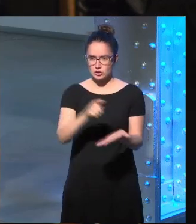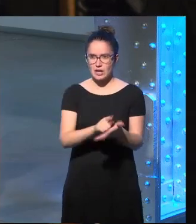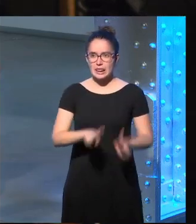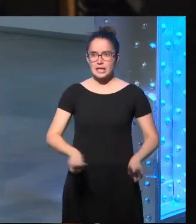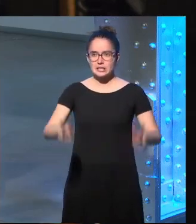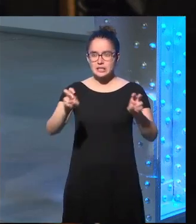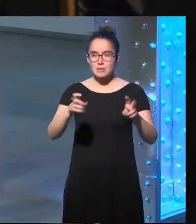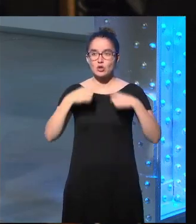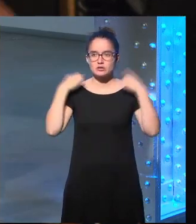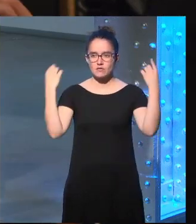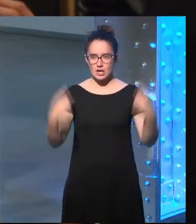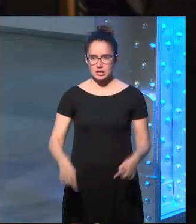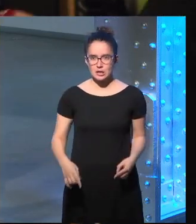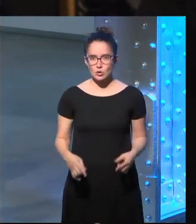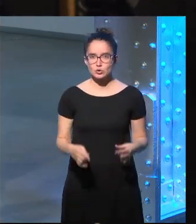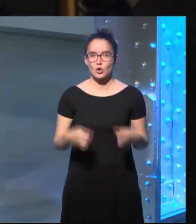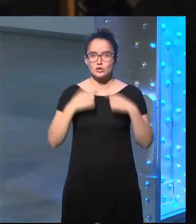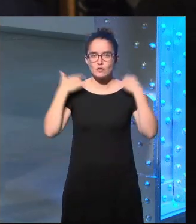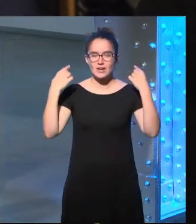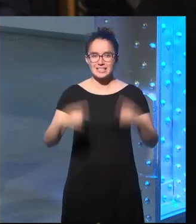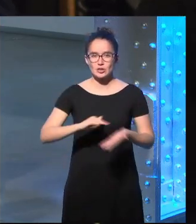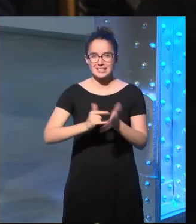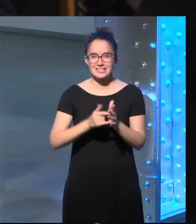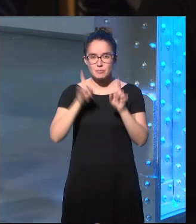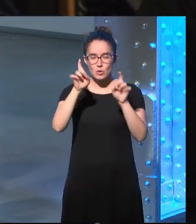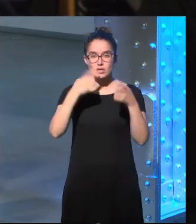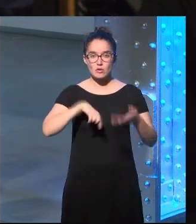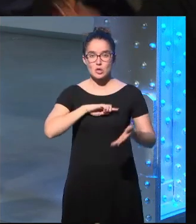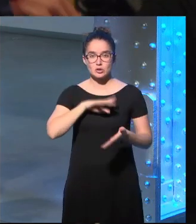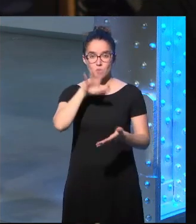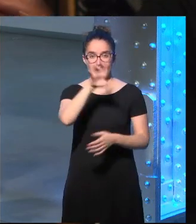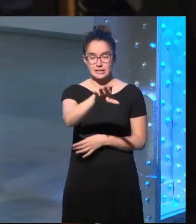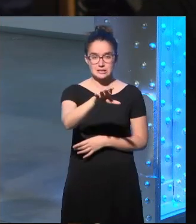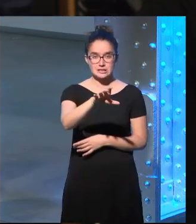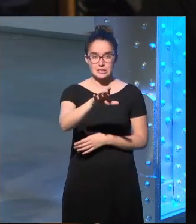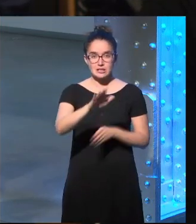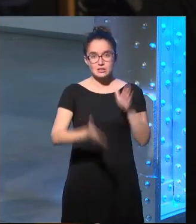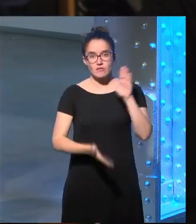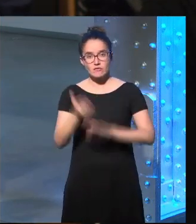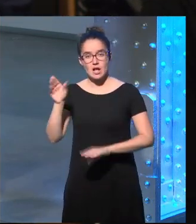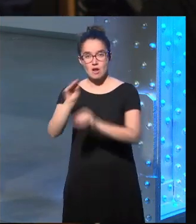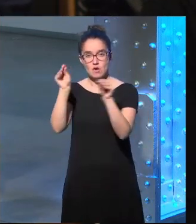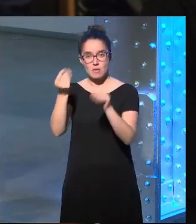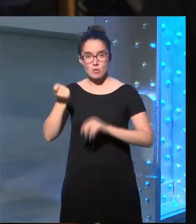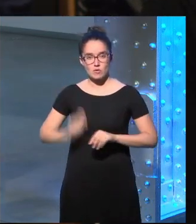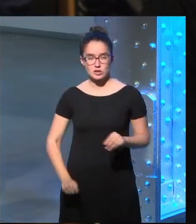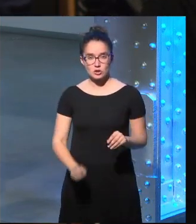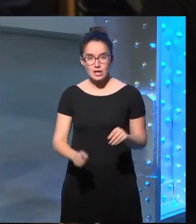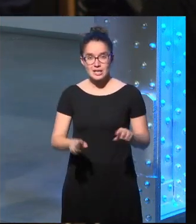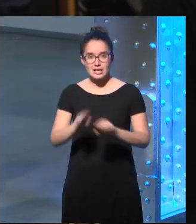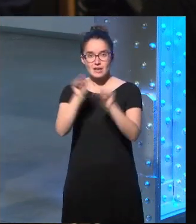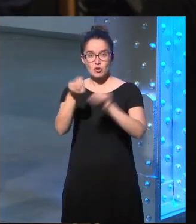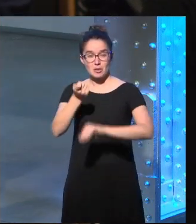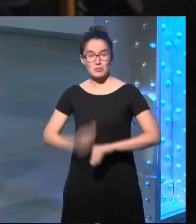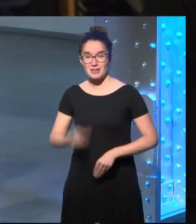just said about failing, the losers, the failures in our